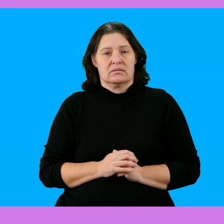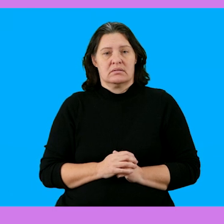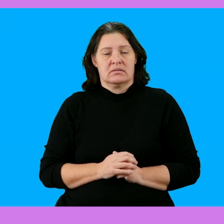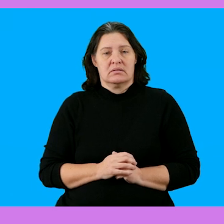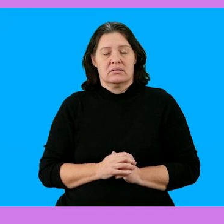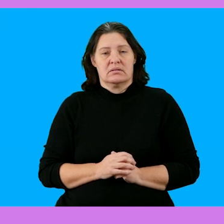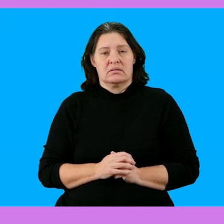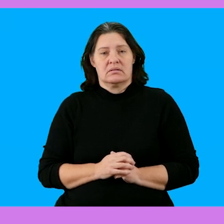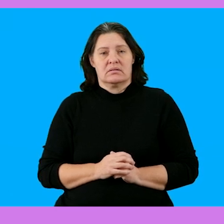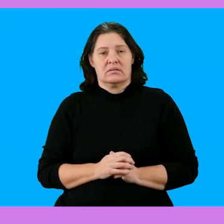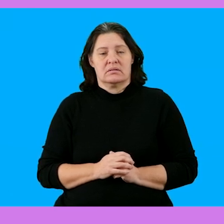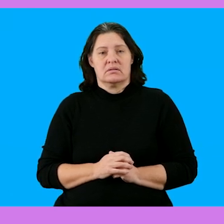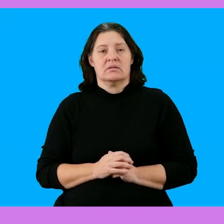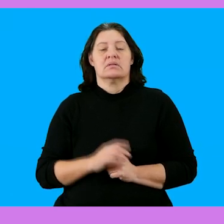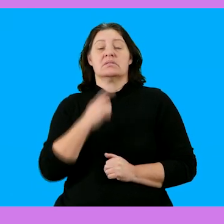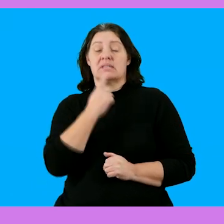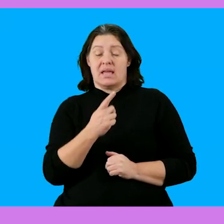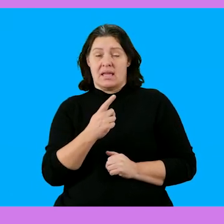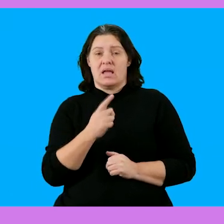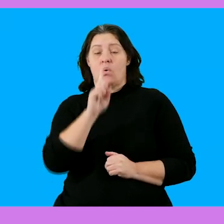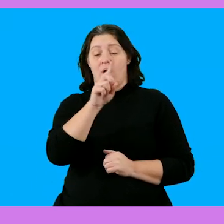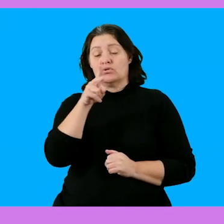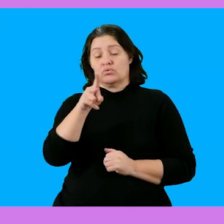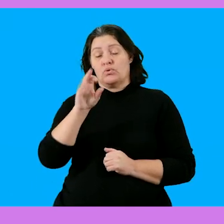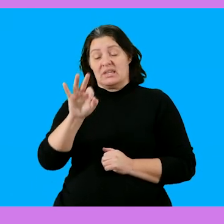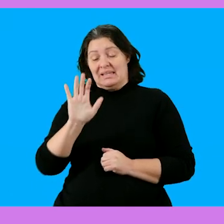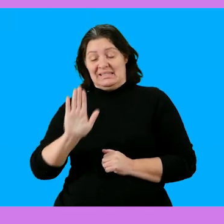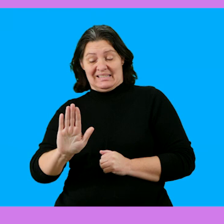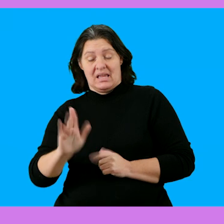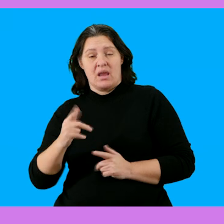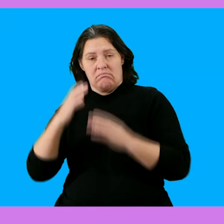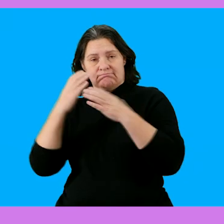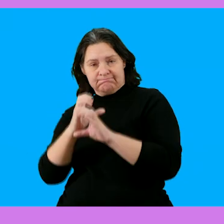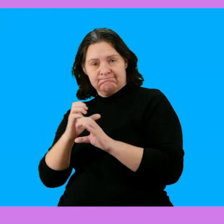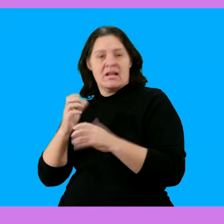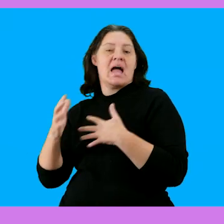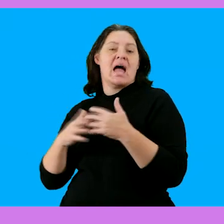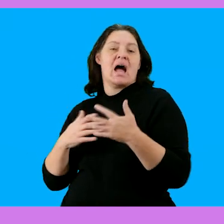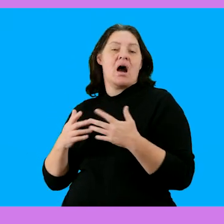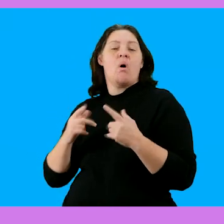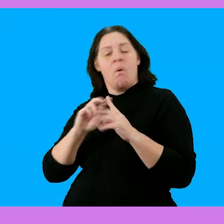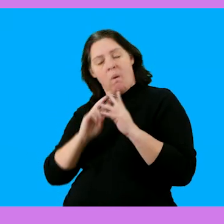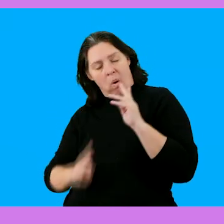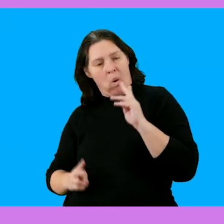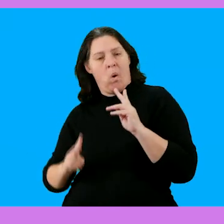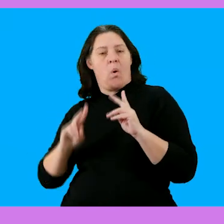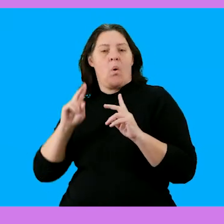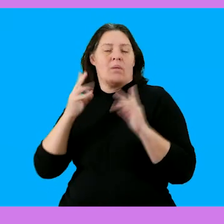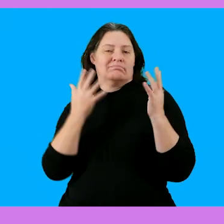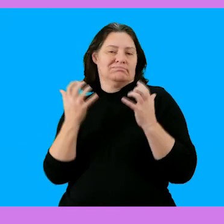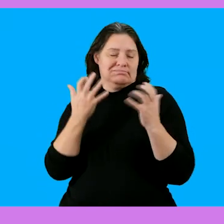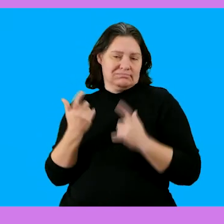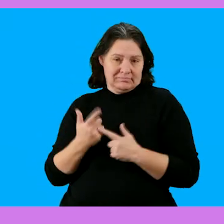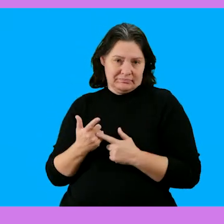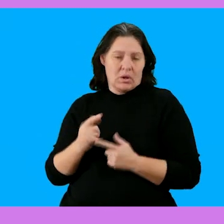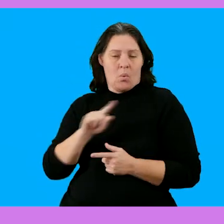1:3. Remember the question, it says, determine showing all calculations. Can you see I can't just jump to a conclusion? I have